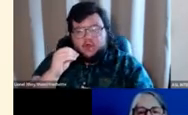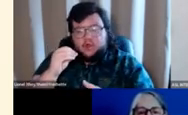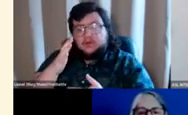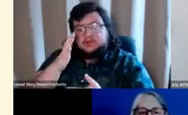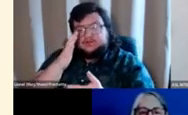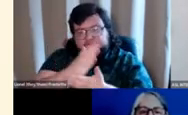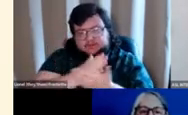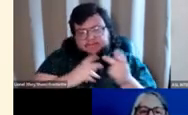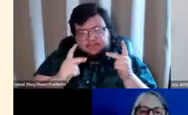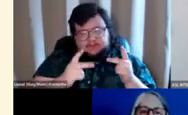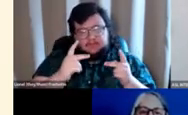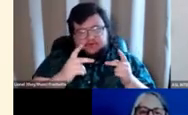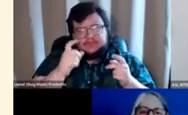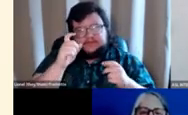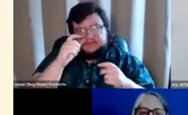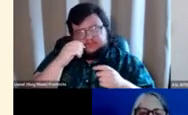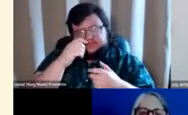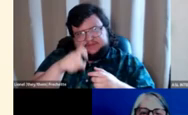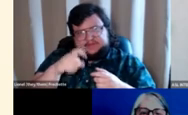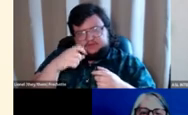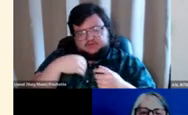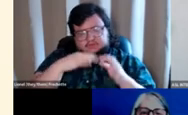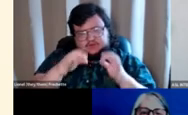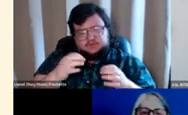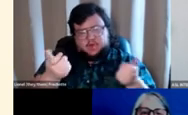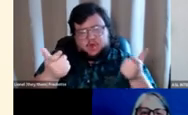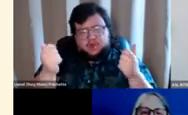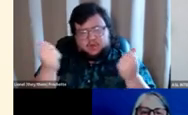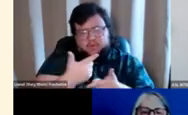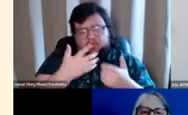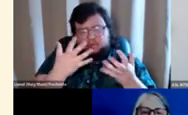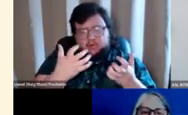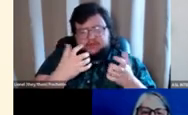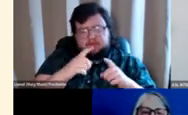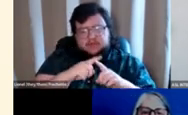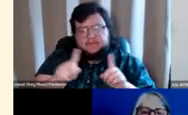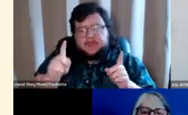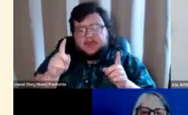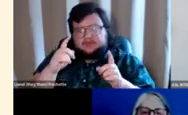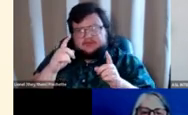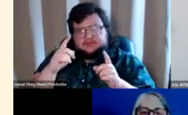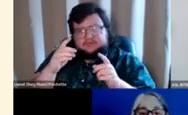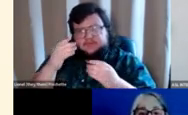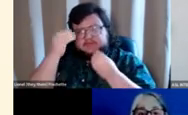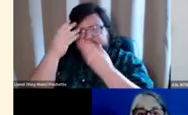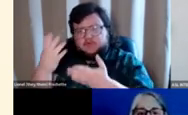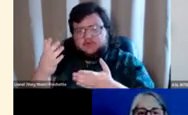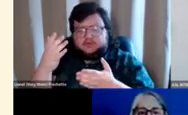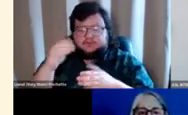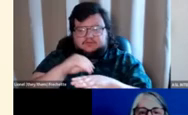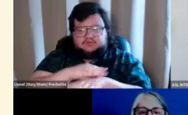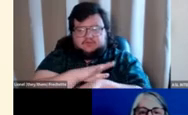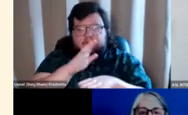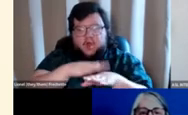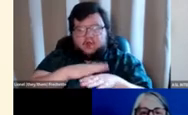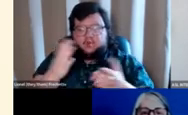that is. So some people, they need to decide like what they want